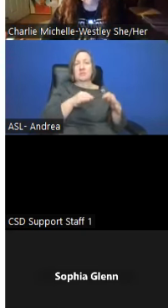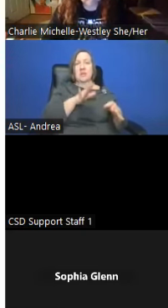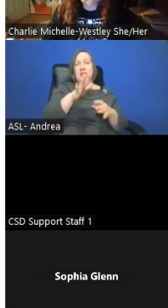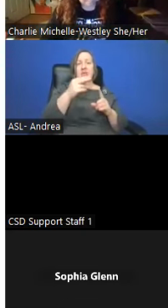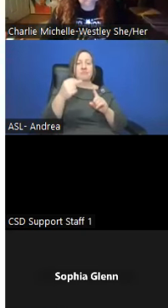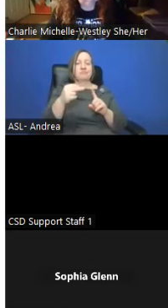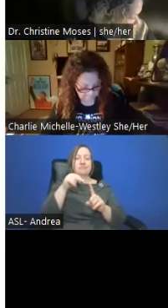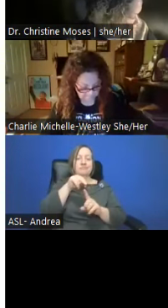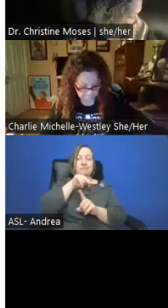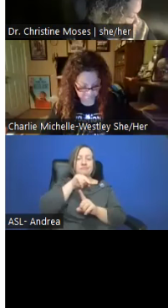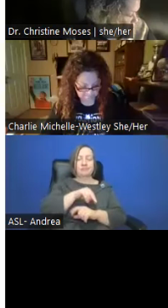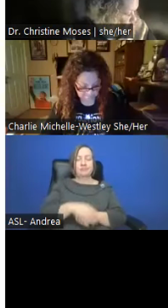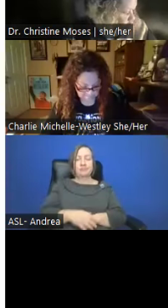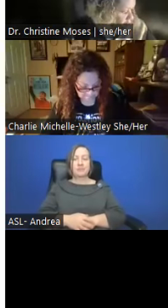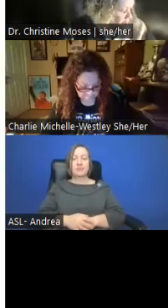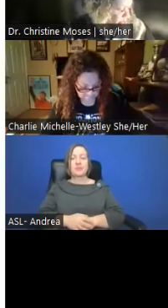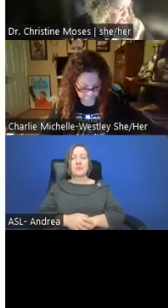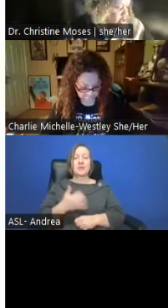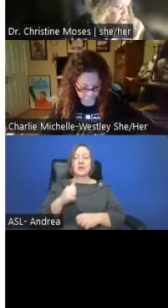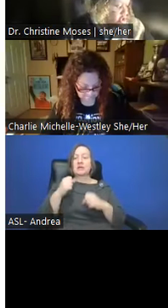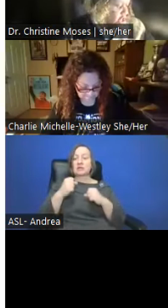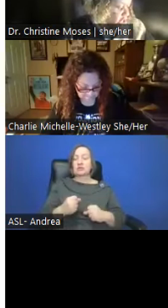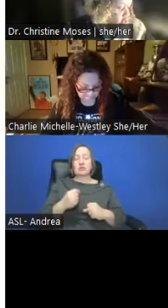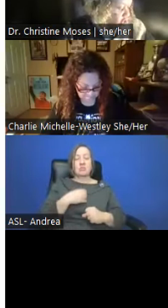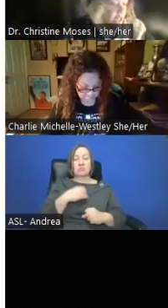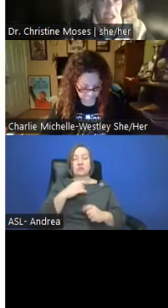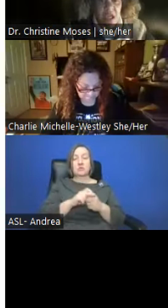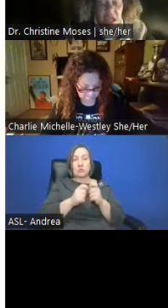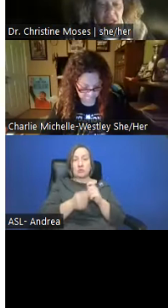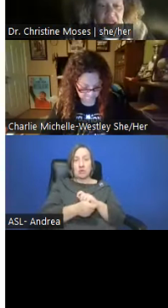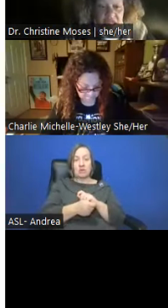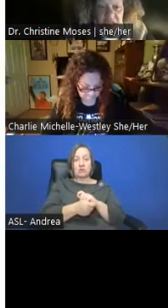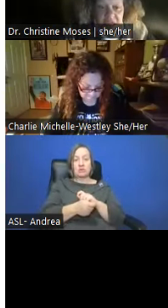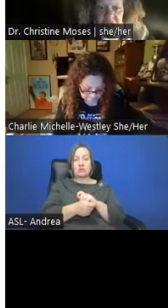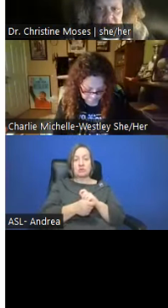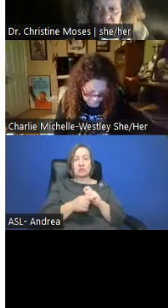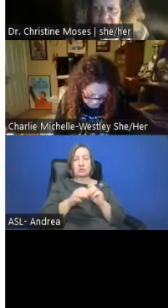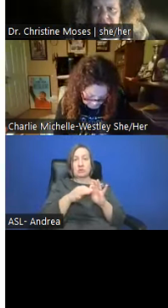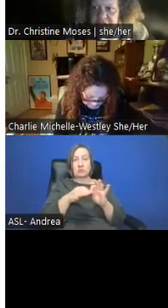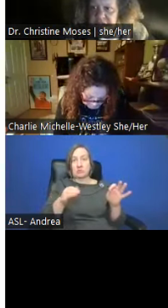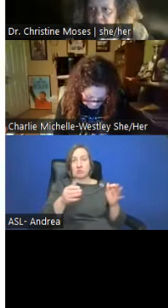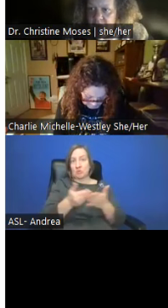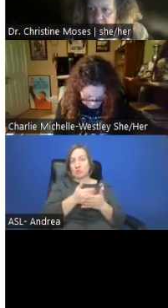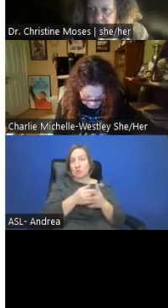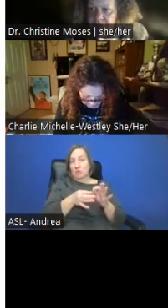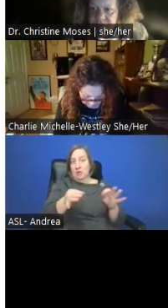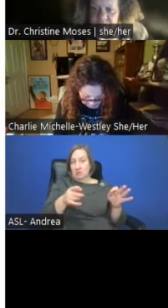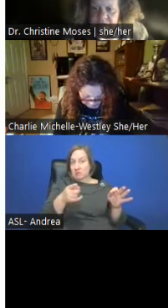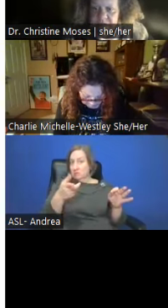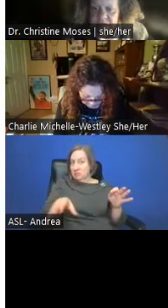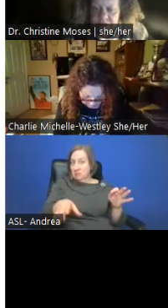position. Is there strong opposition to changing the sentence to what it is now?